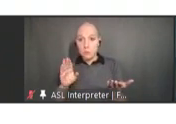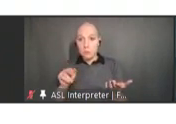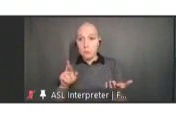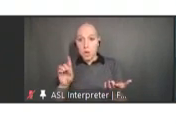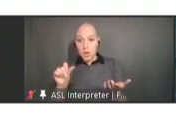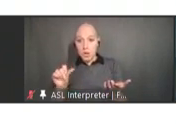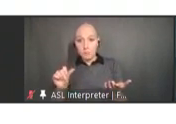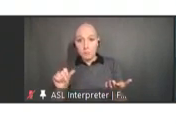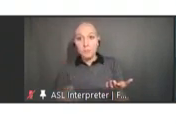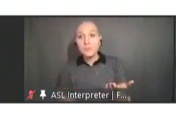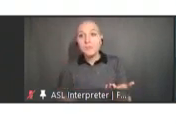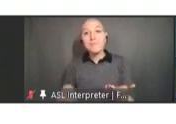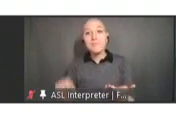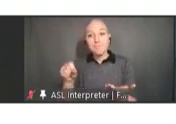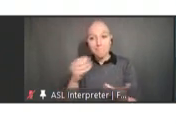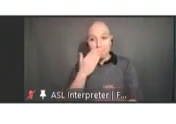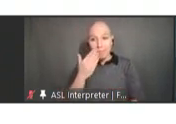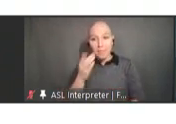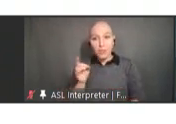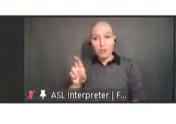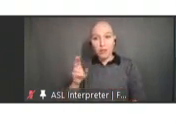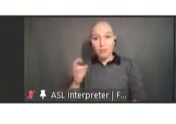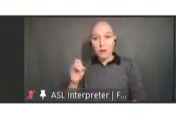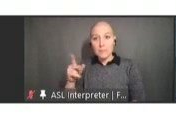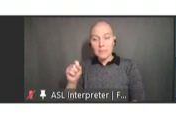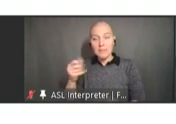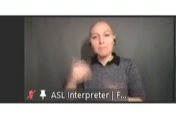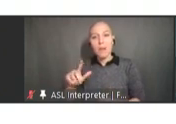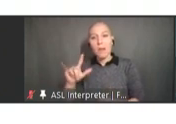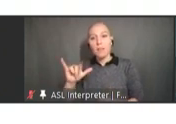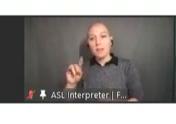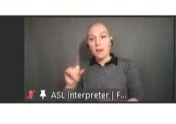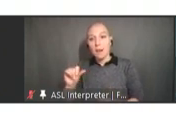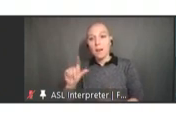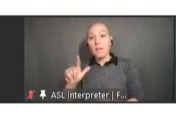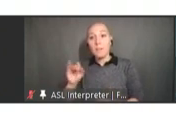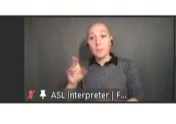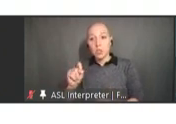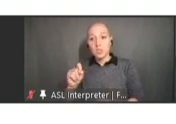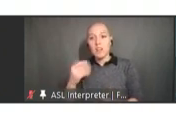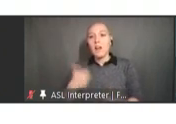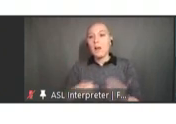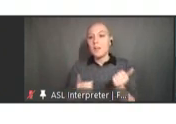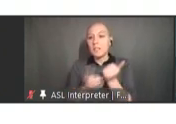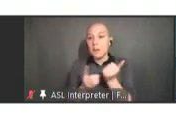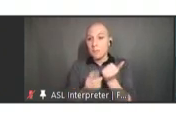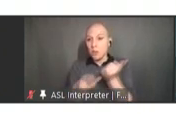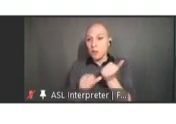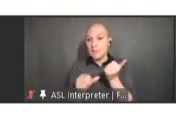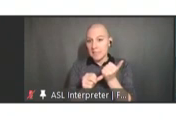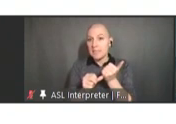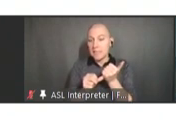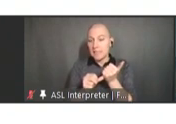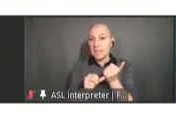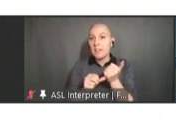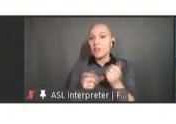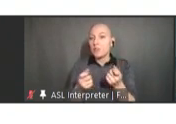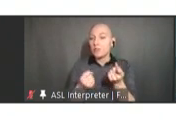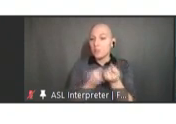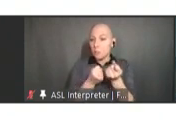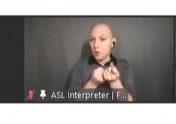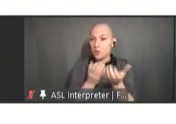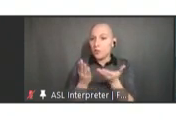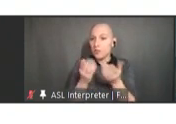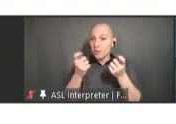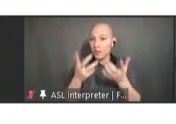Yes, Dr. Hopkins, thank you so much. This is Linda Lambert. I am the Deputy Assistant Secretary and MCM Support Services Director, and I'm standing in for our